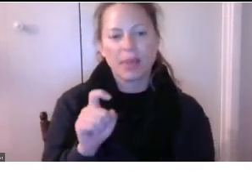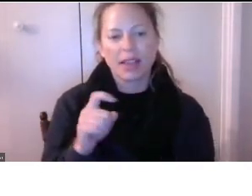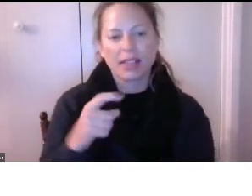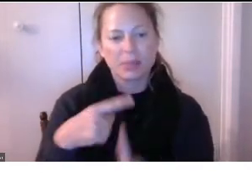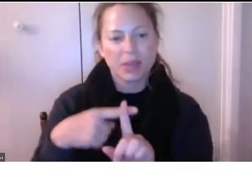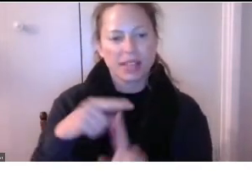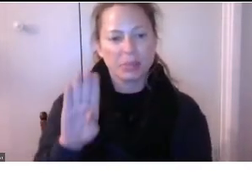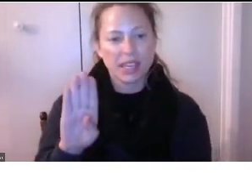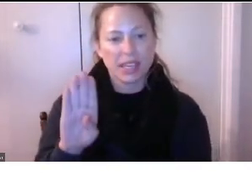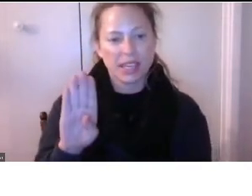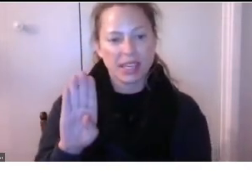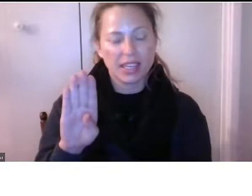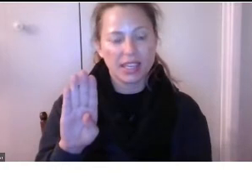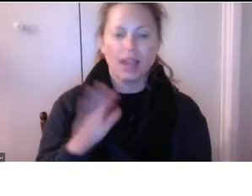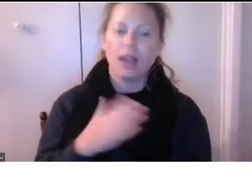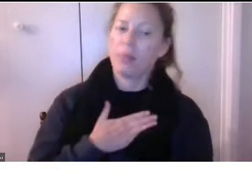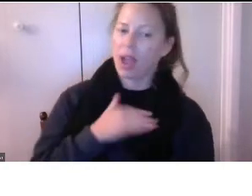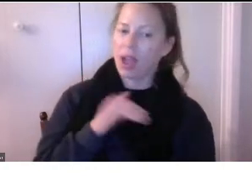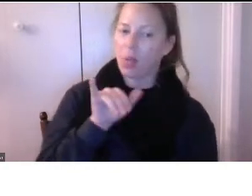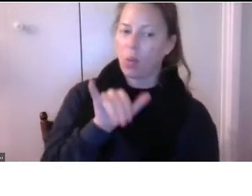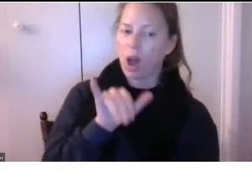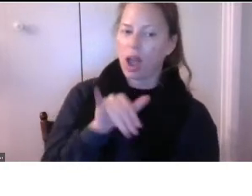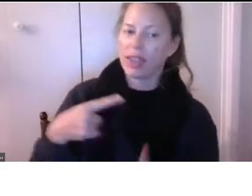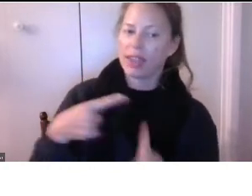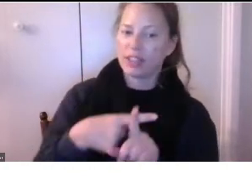is my y-intercept,